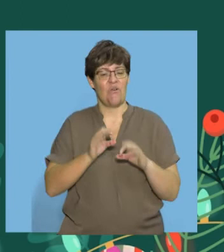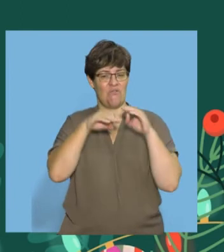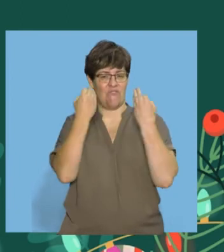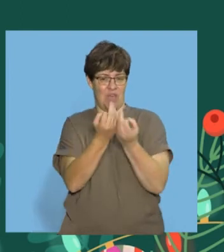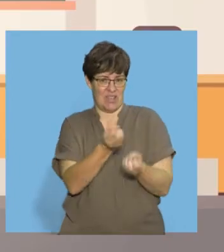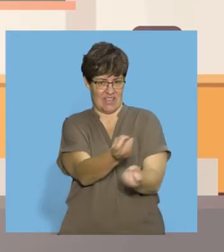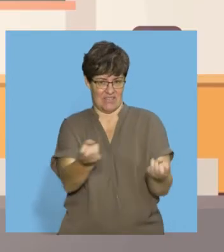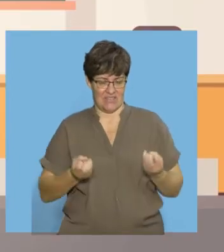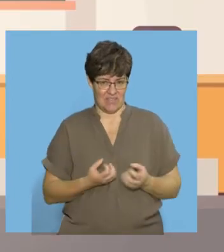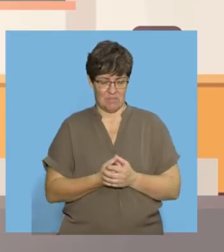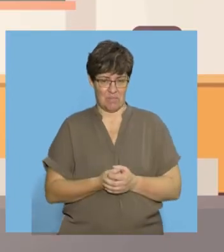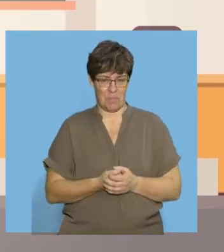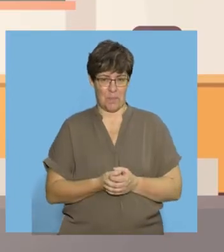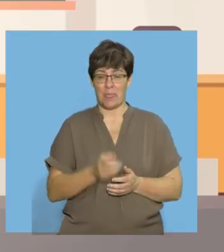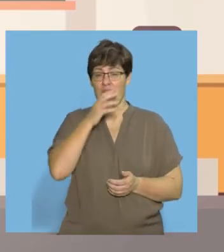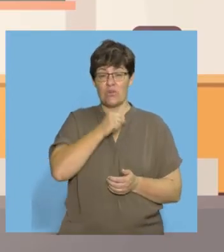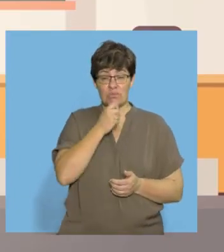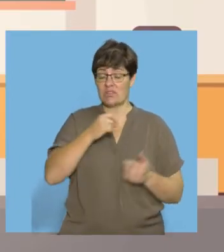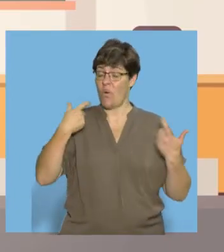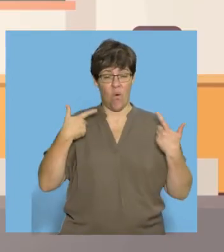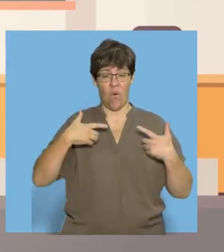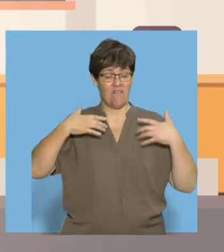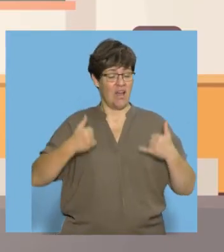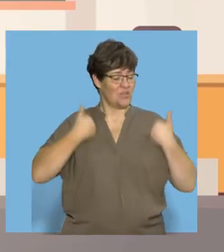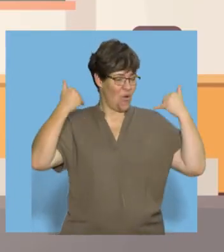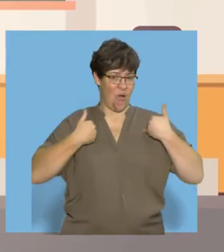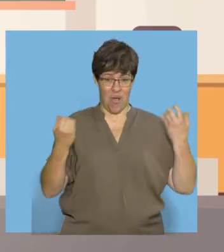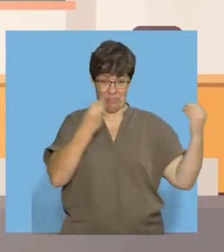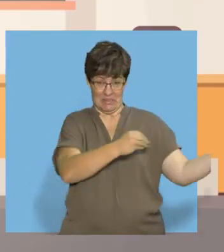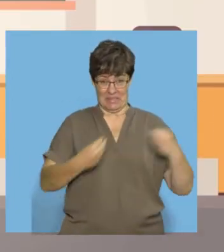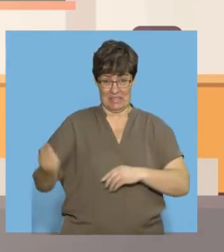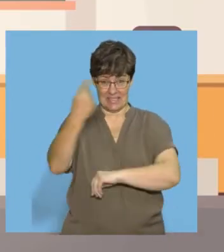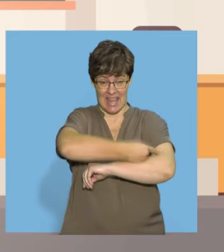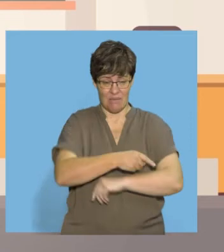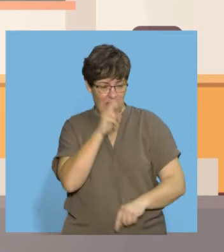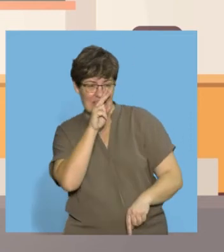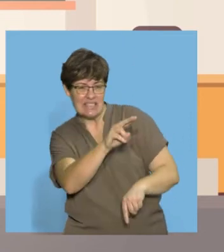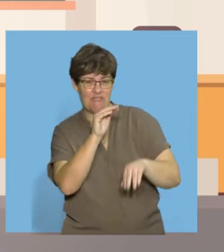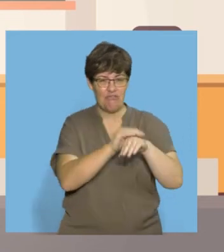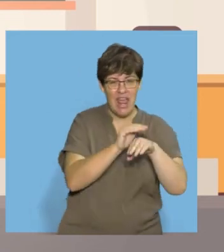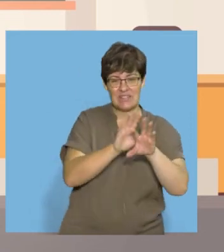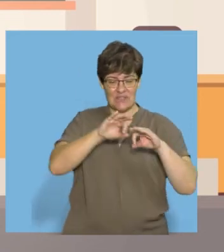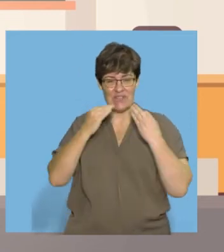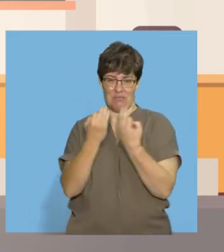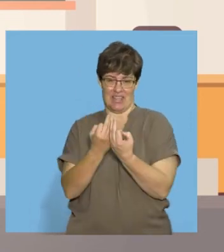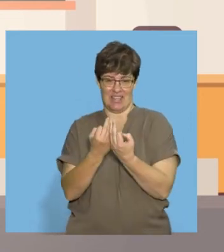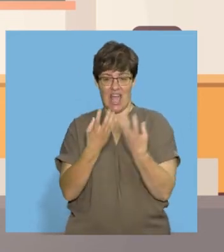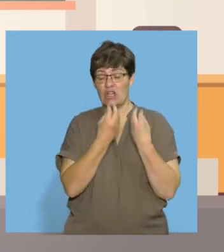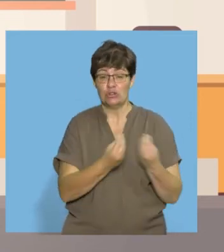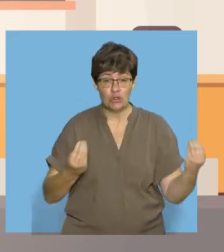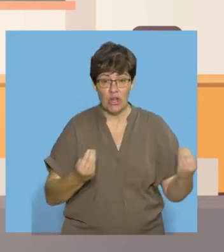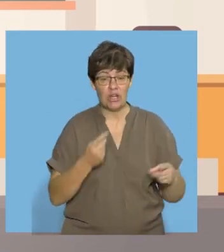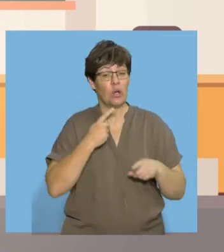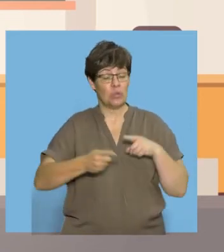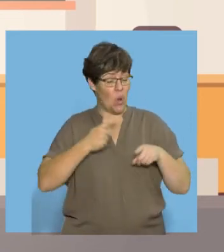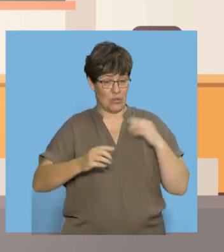family. Isn't Christmas a fun and busy day? People see their friends and family. The children get new